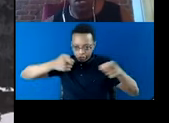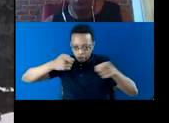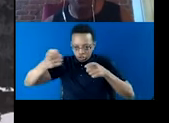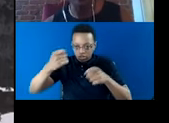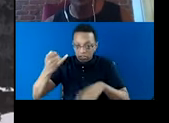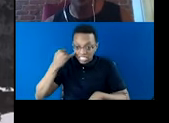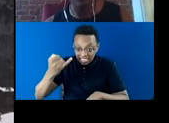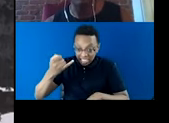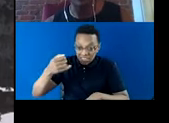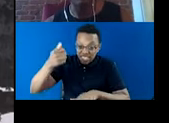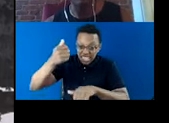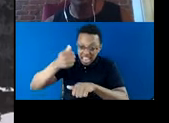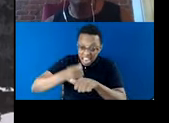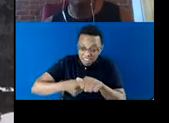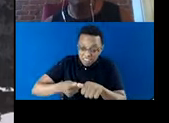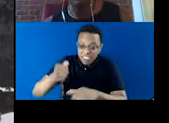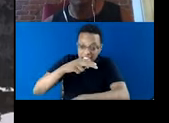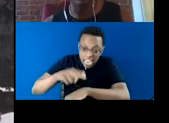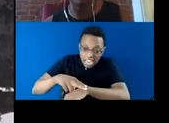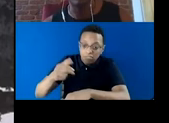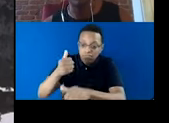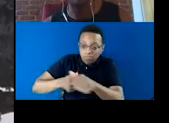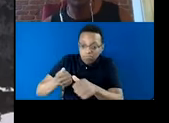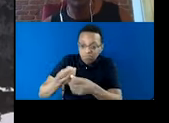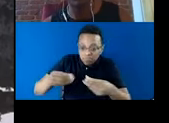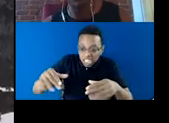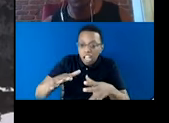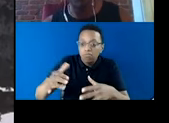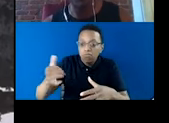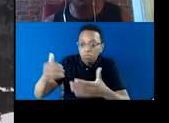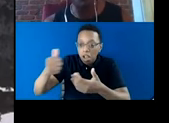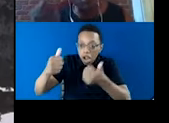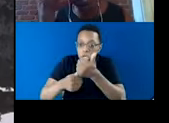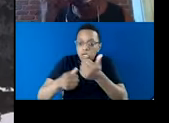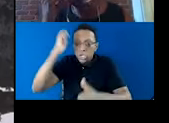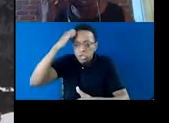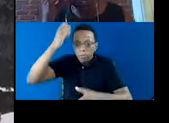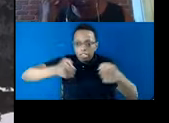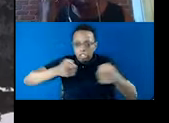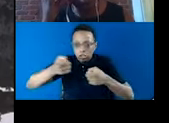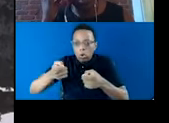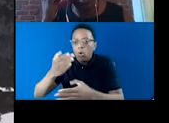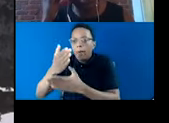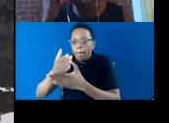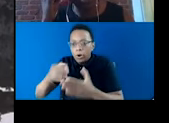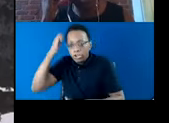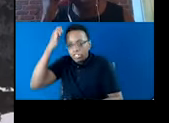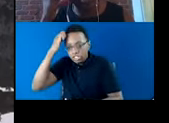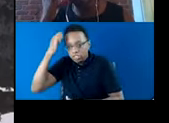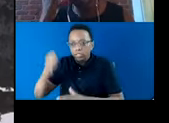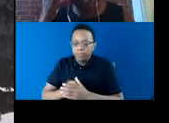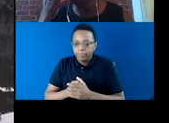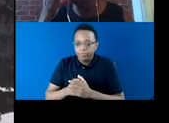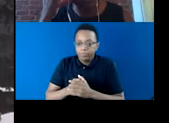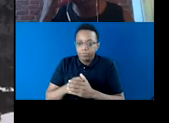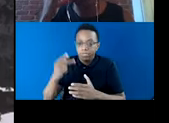on Earth, has been either under European control or considered part of Europe. It's kind of wild how Europe goes all the way to the